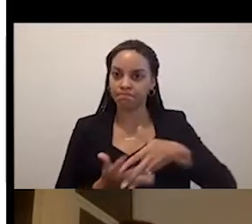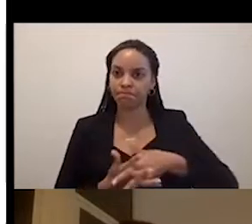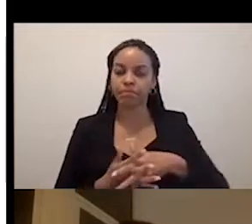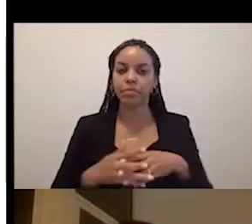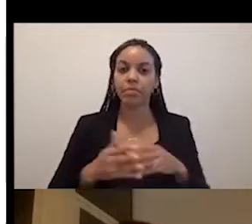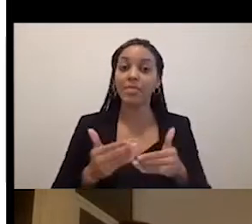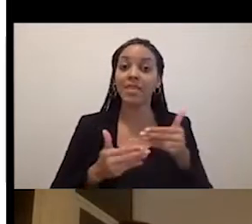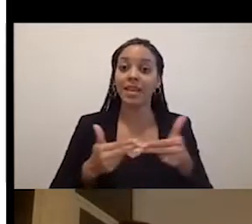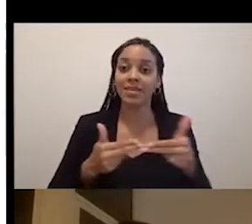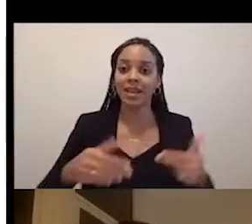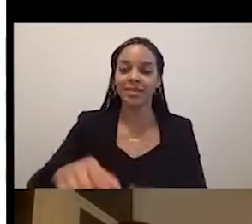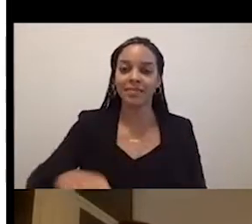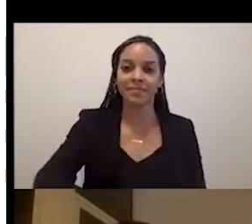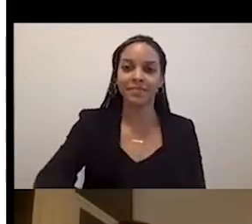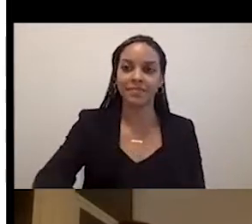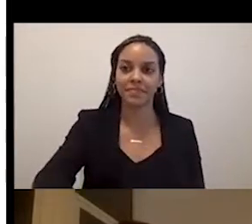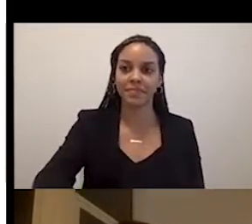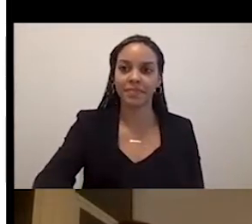slide,